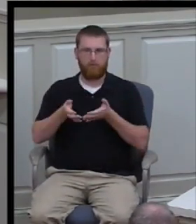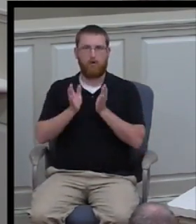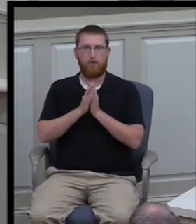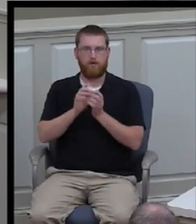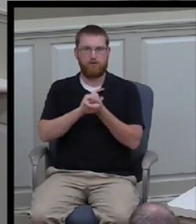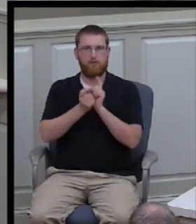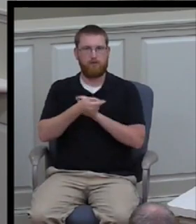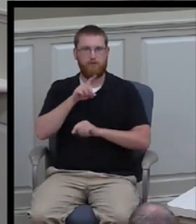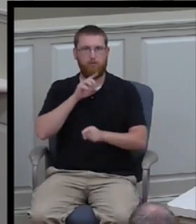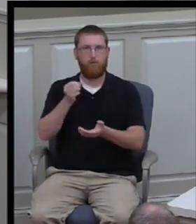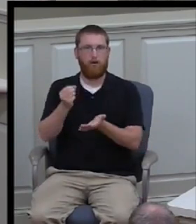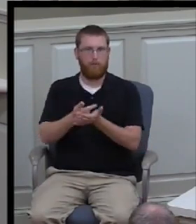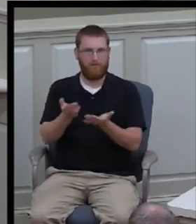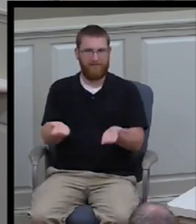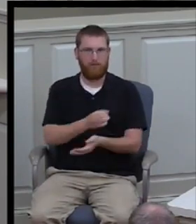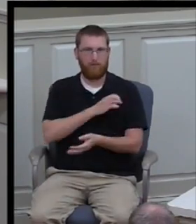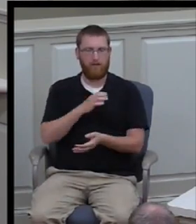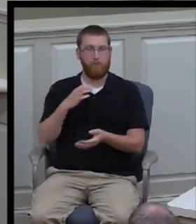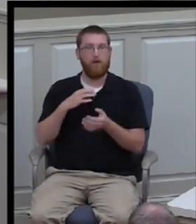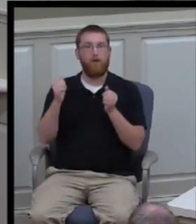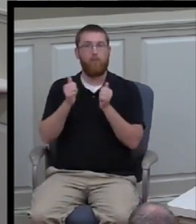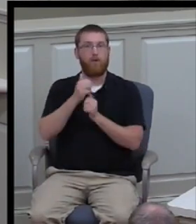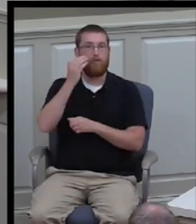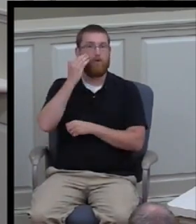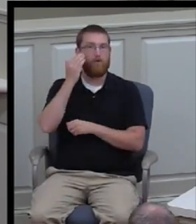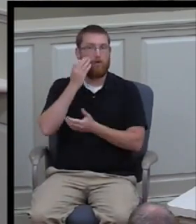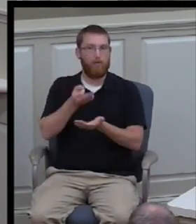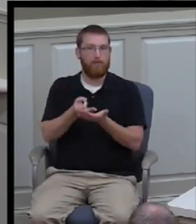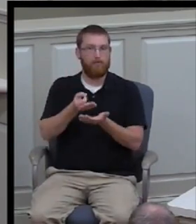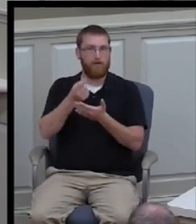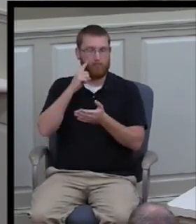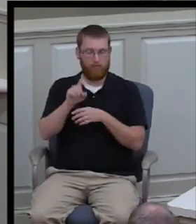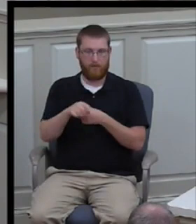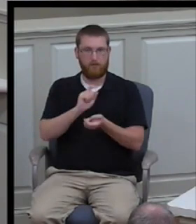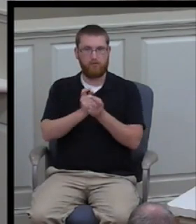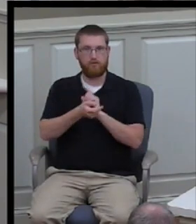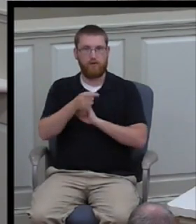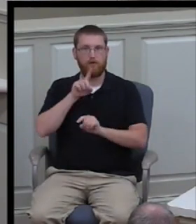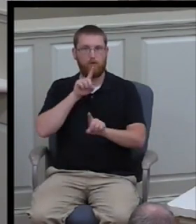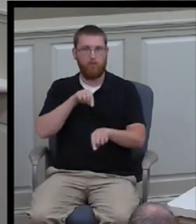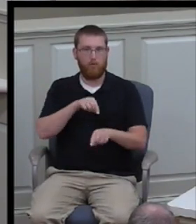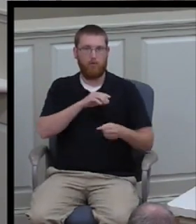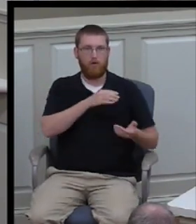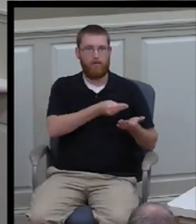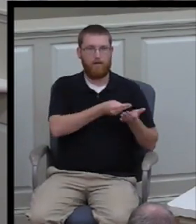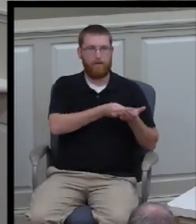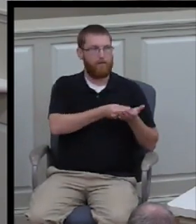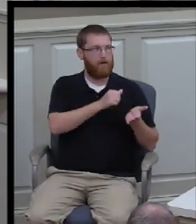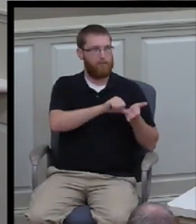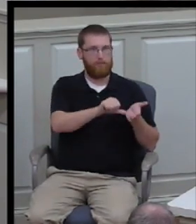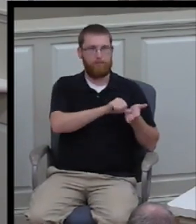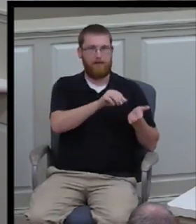change order be approved by the commission with the acknowledgement that the funding for the change order will come from a reduction in the paving